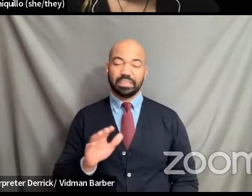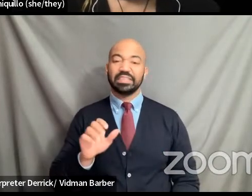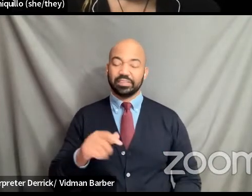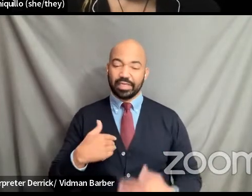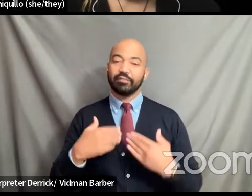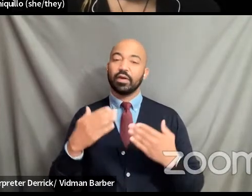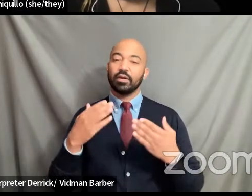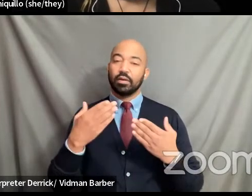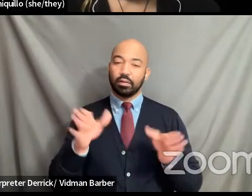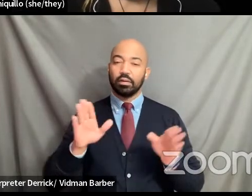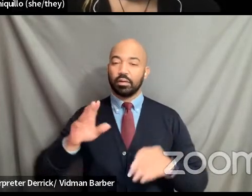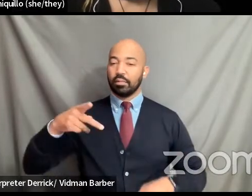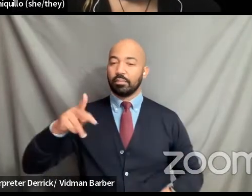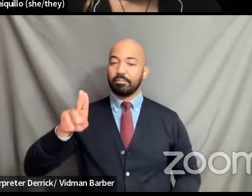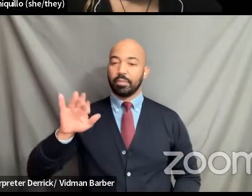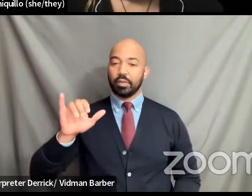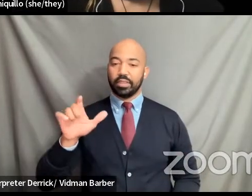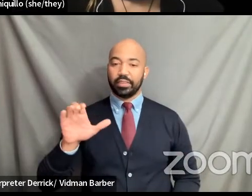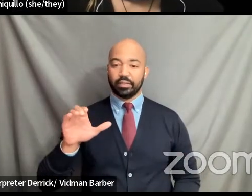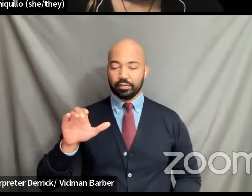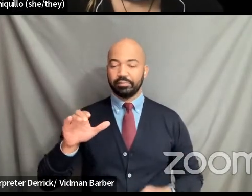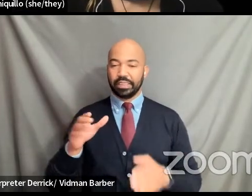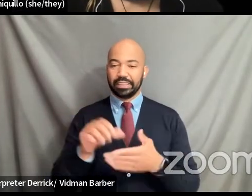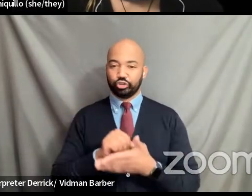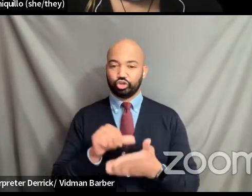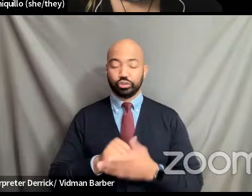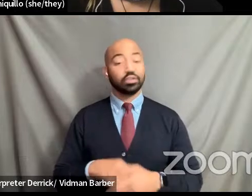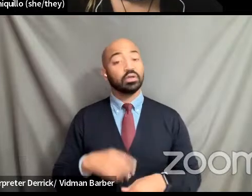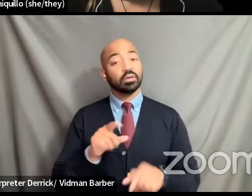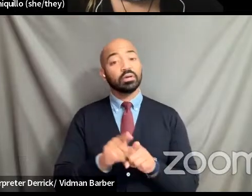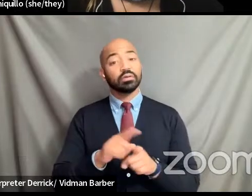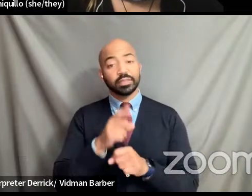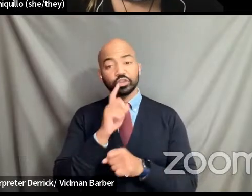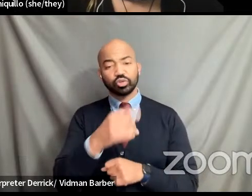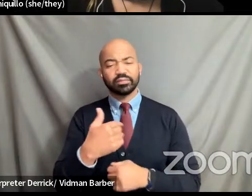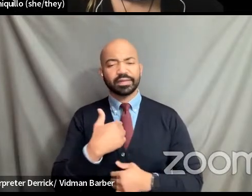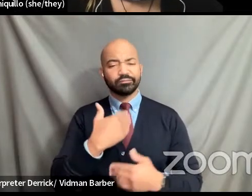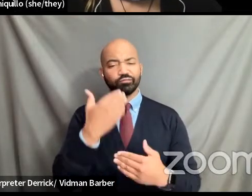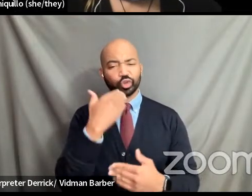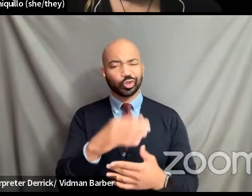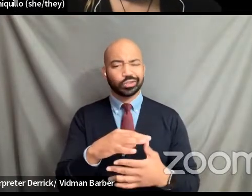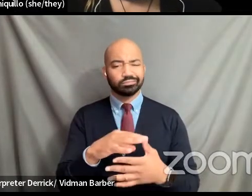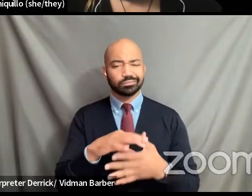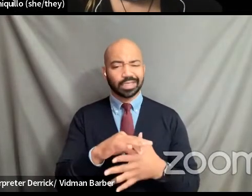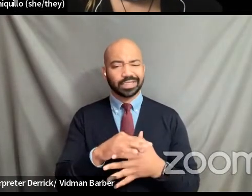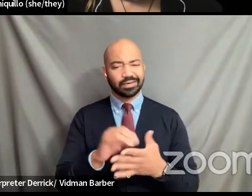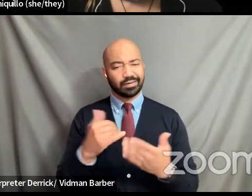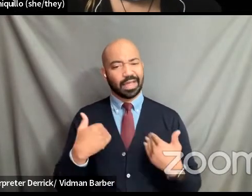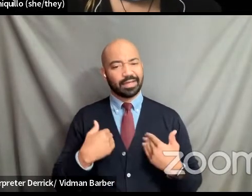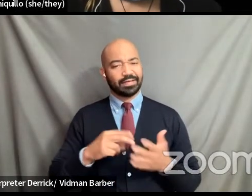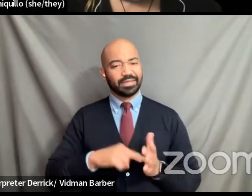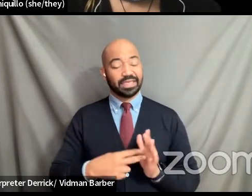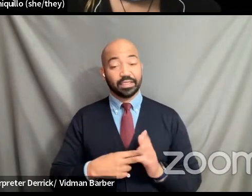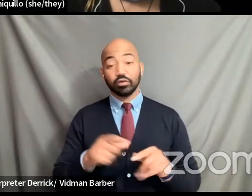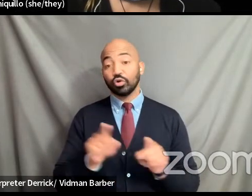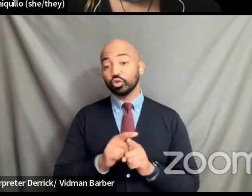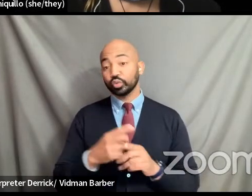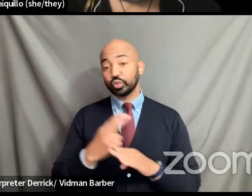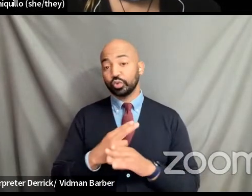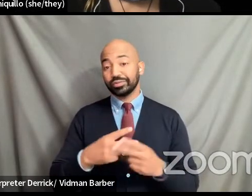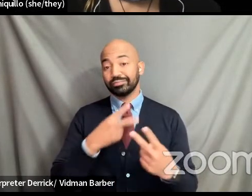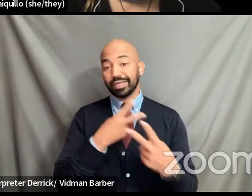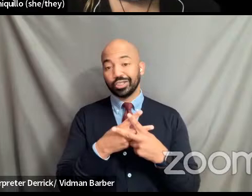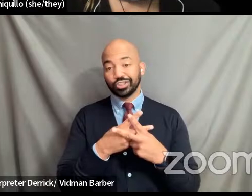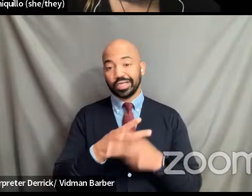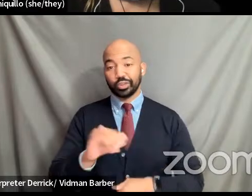And so the next thing that you do is make sure that you're putting out meaningful content and make sure that you're also using hashtags, right? And